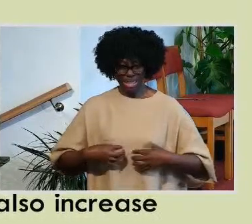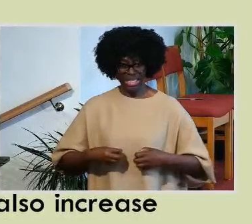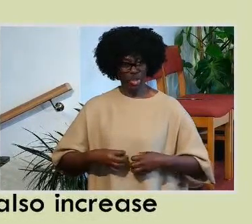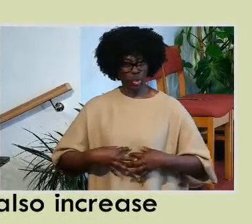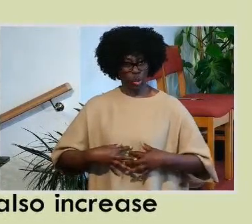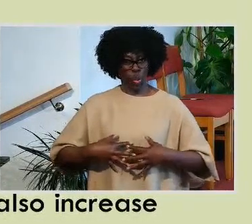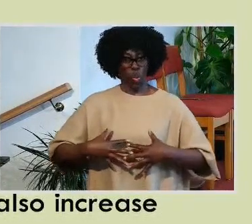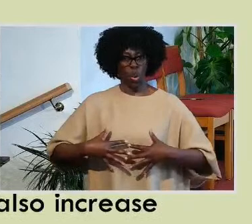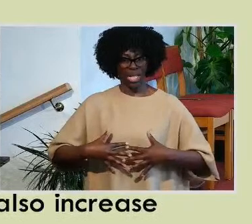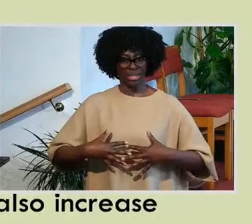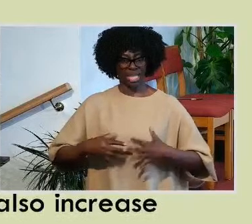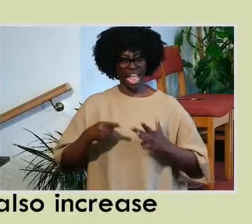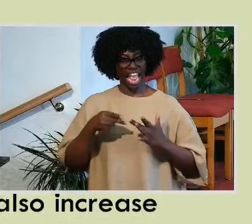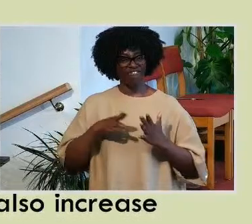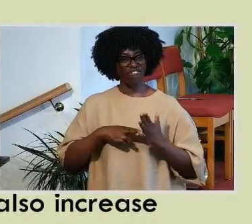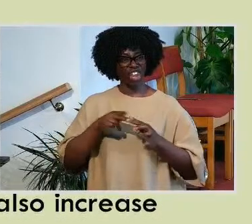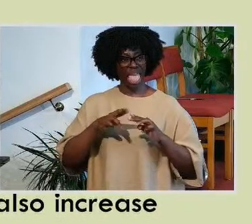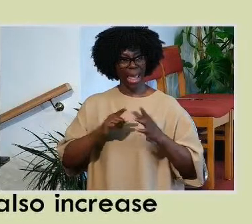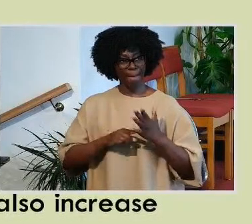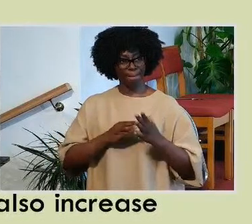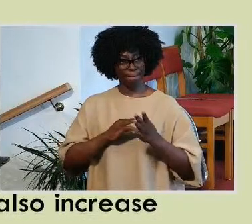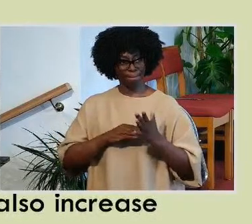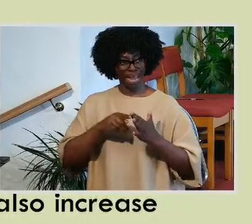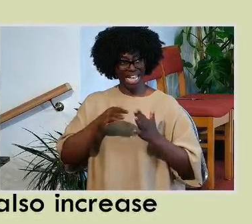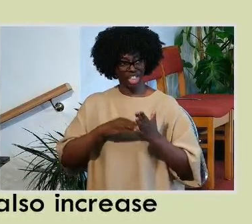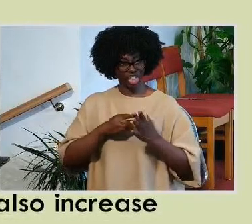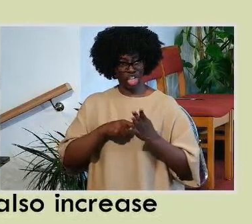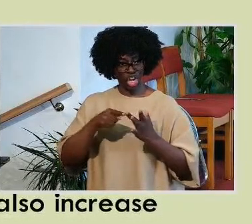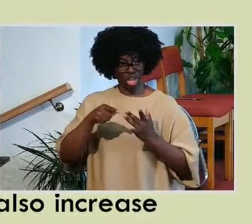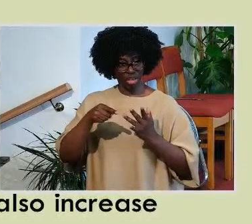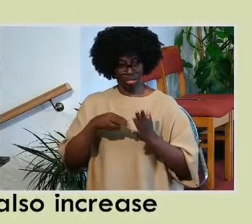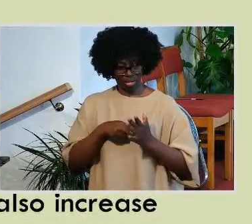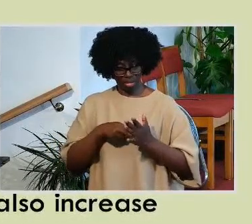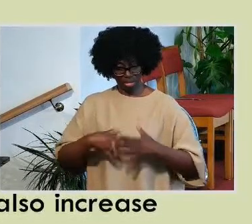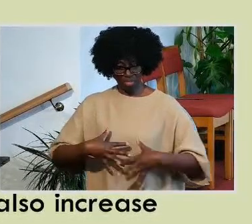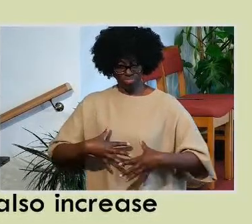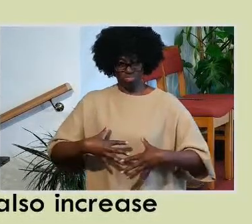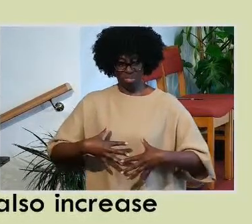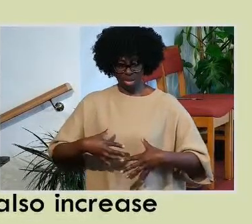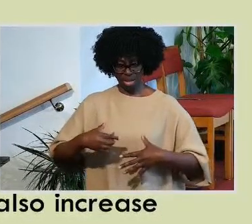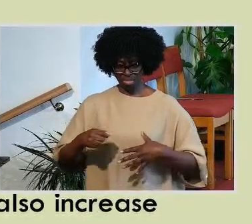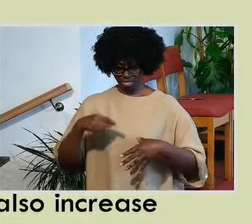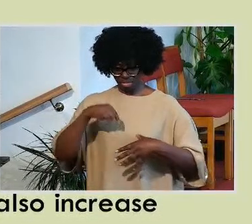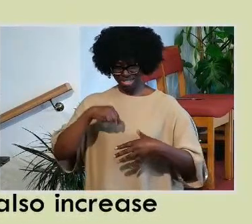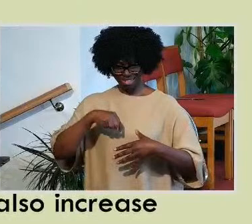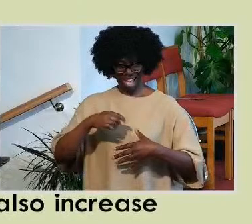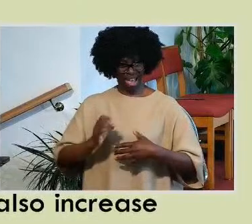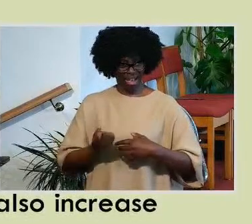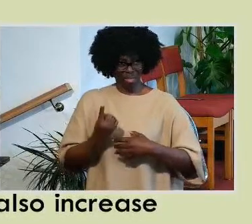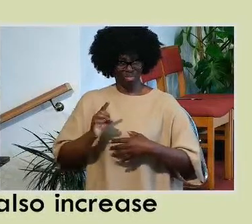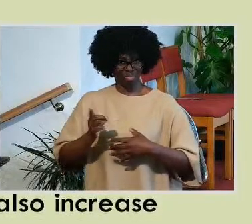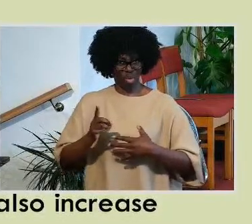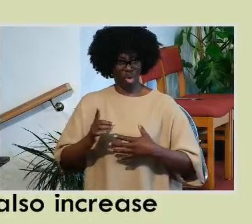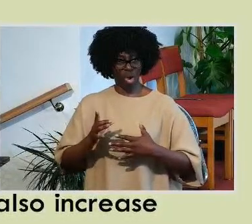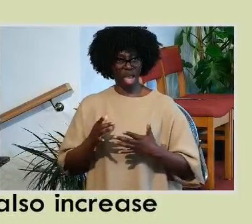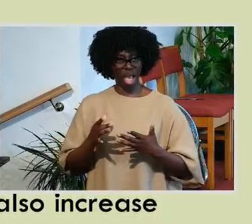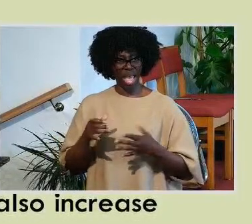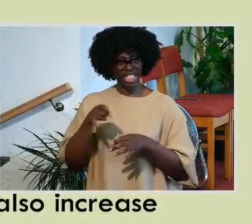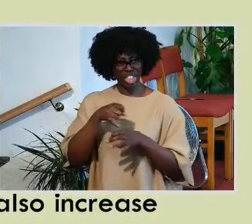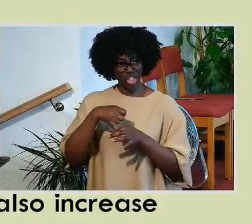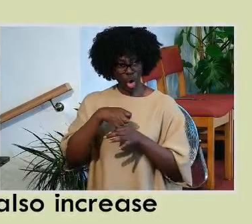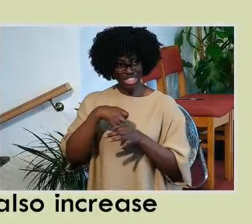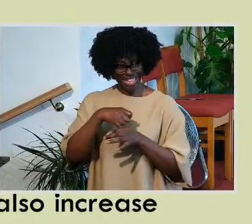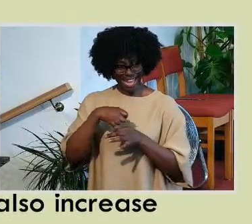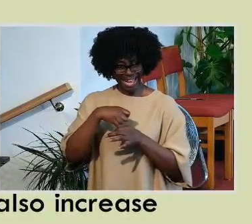produces, the cells produce oxygen, and oxygen is toxic, a certain kind of oxygen, and oxygen can be toxic to the